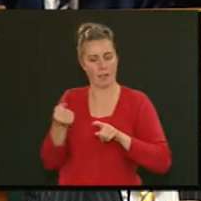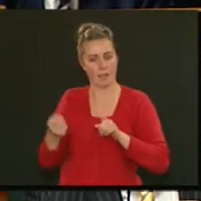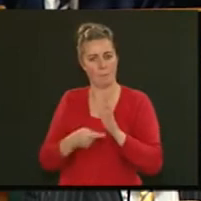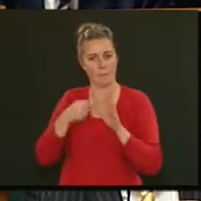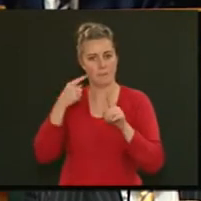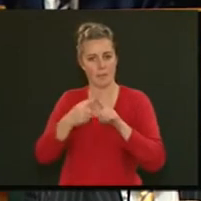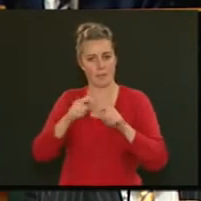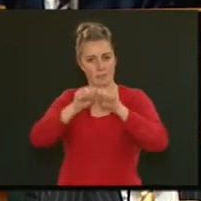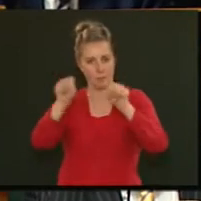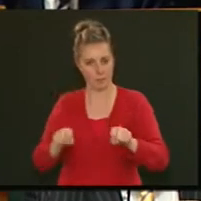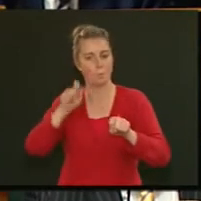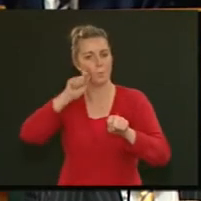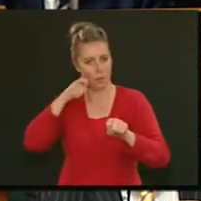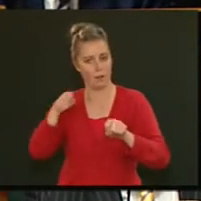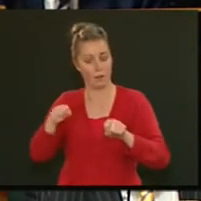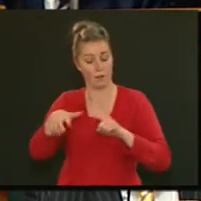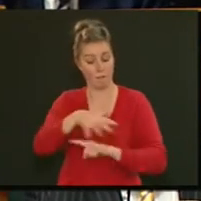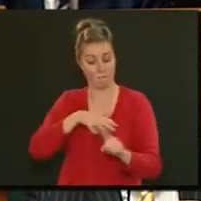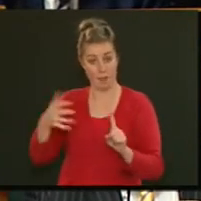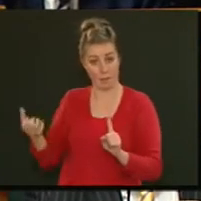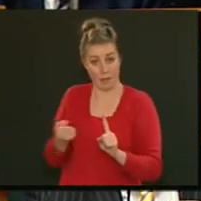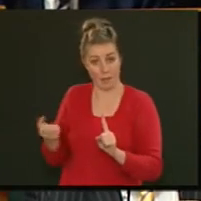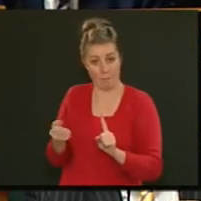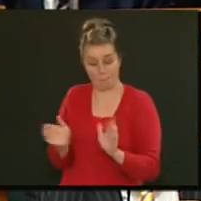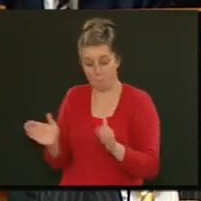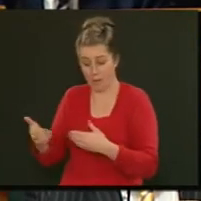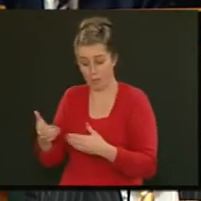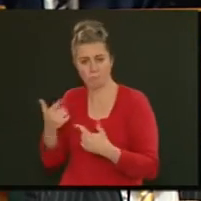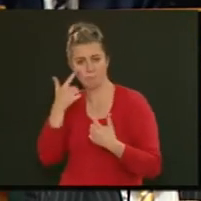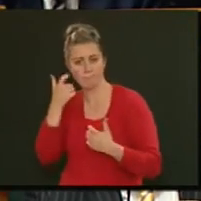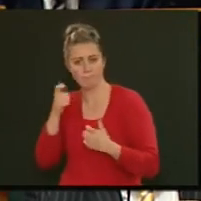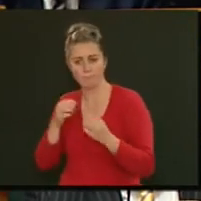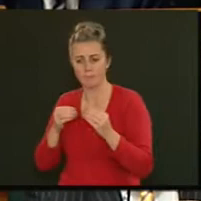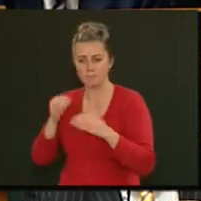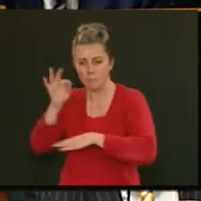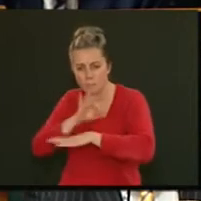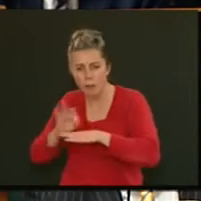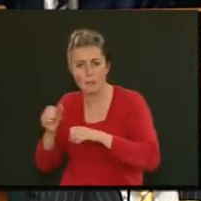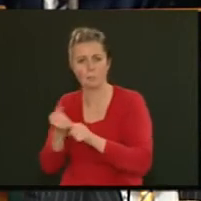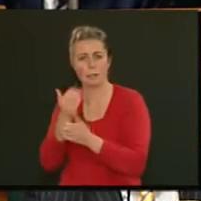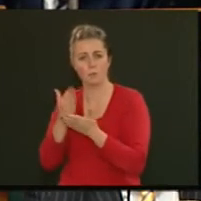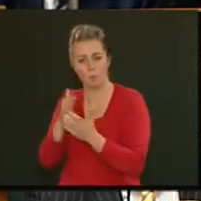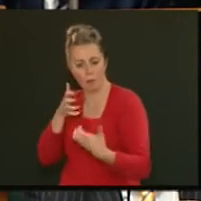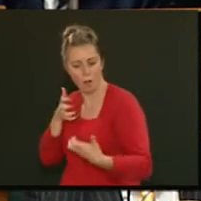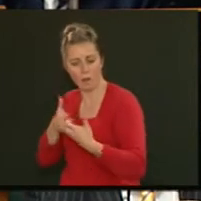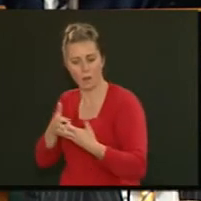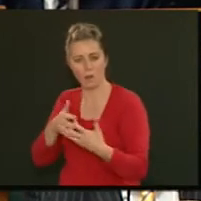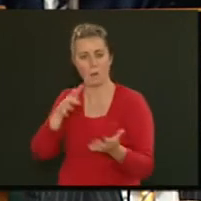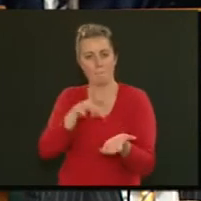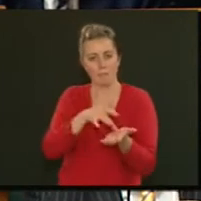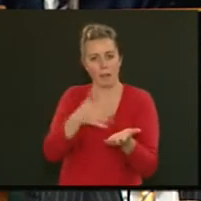The family incomes package is carefully designed to assist low and middle income earners with young